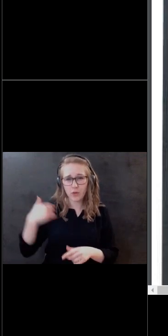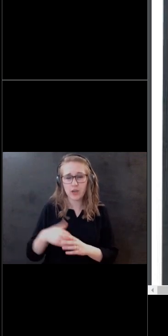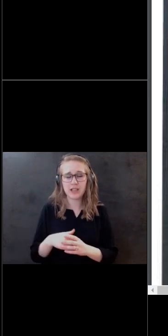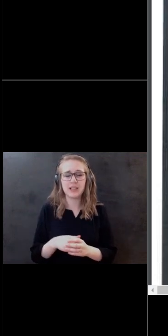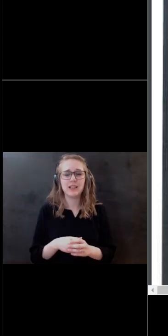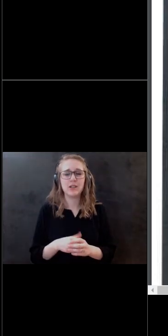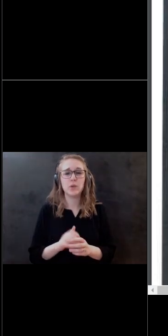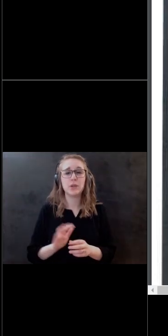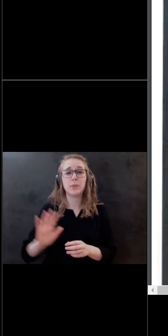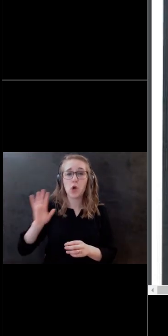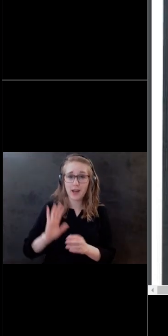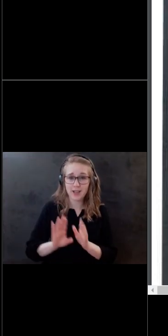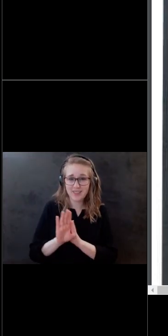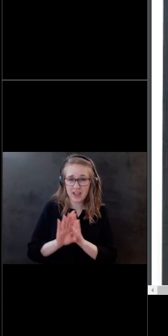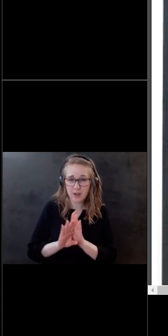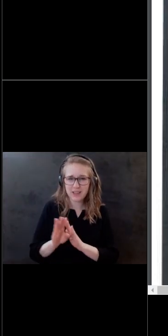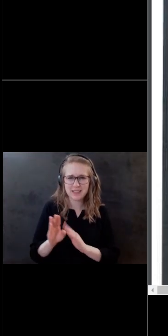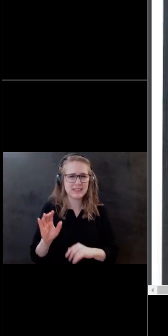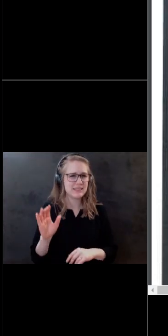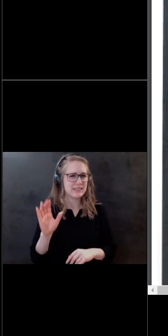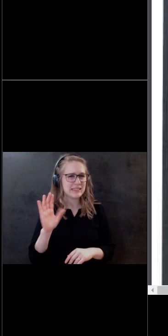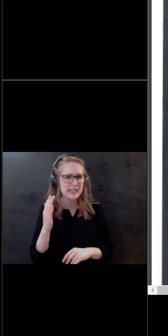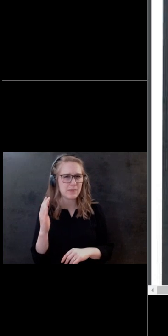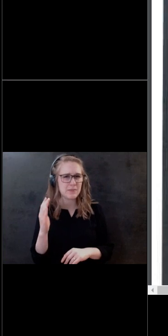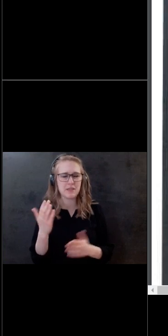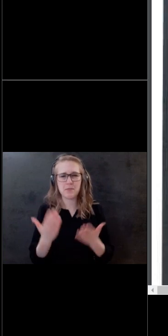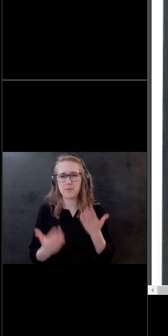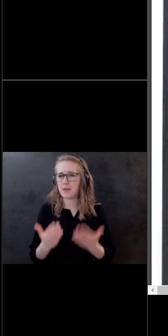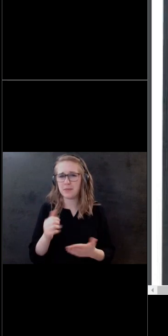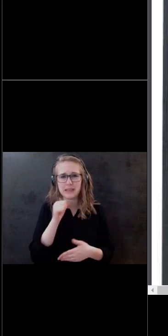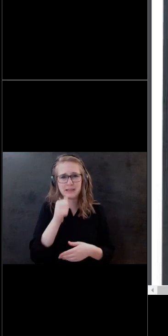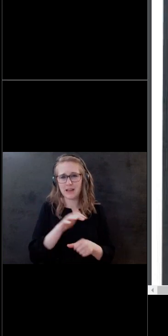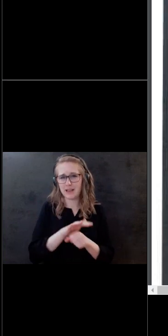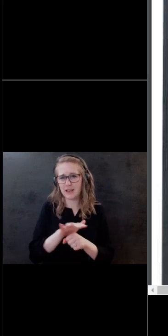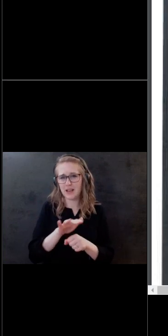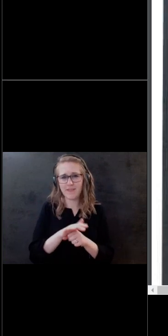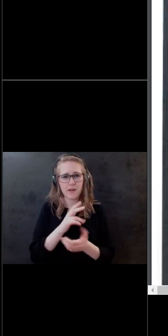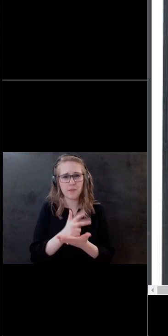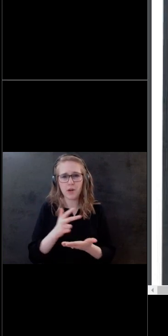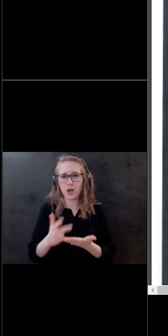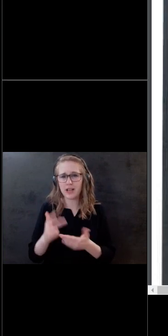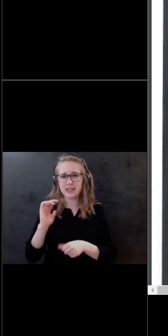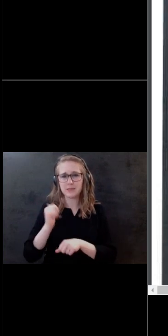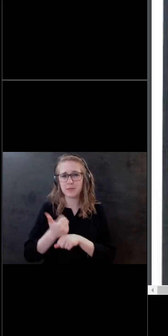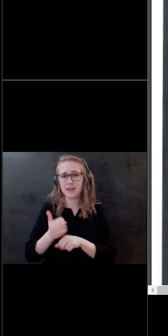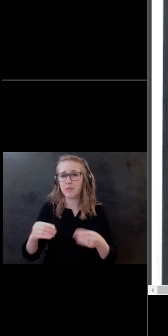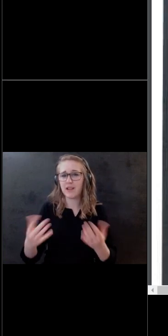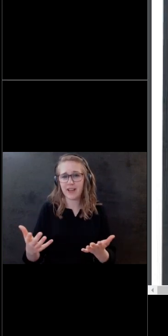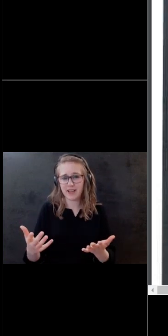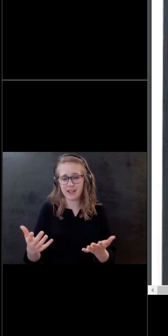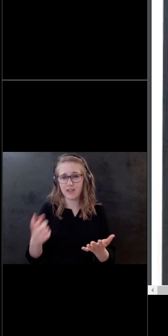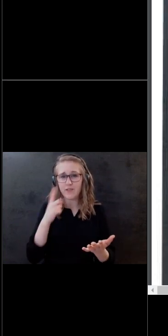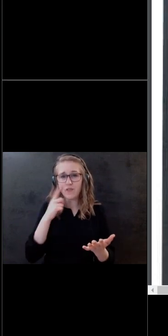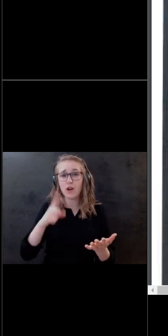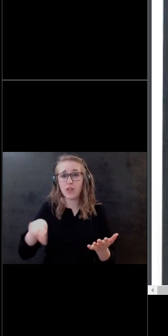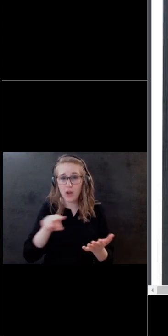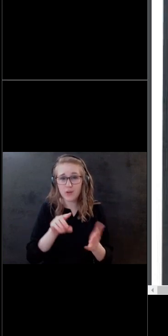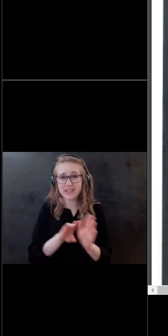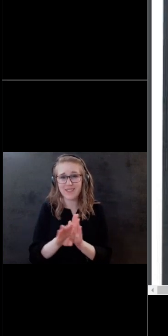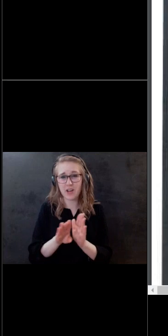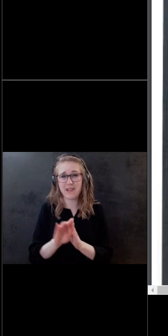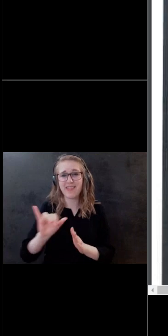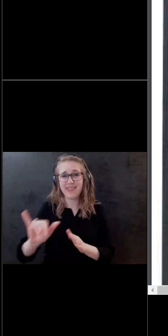prior development, it appears to be that there may not have been enough parking spaces provided for those developments at